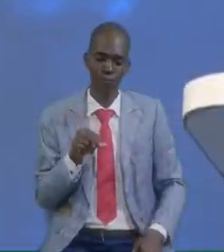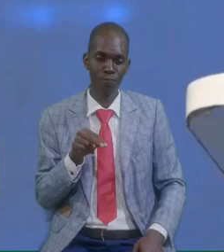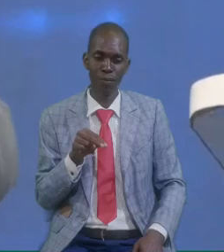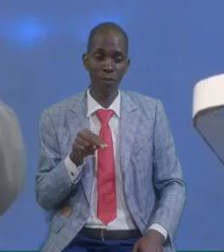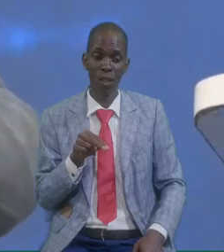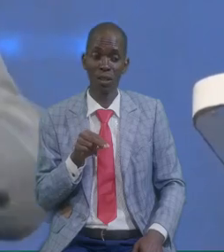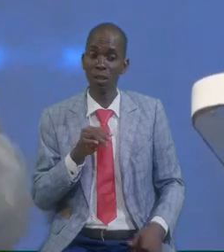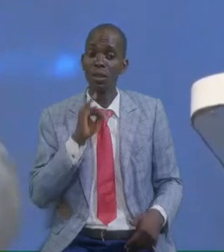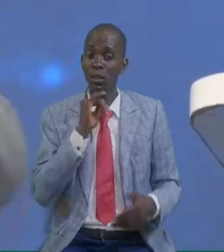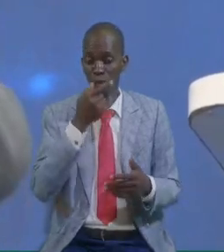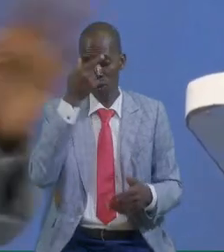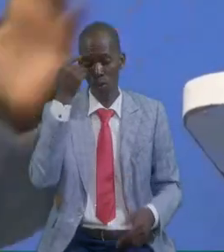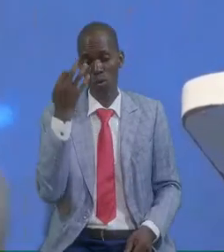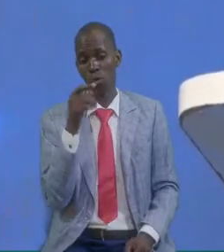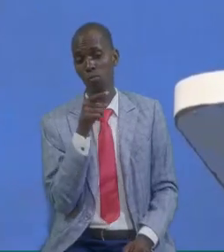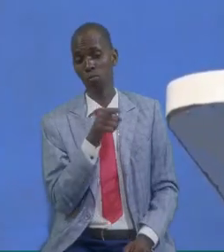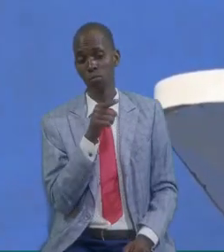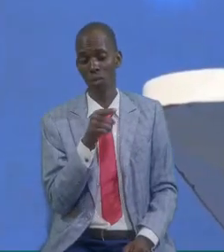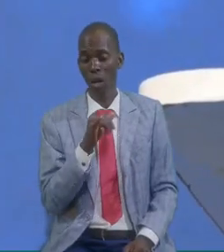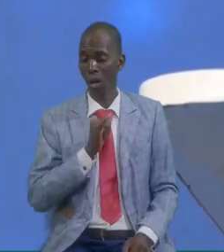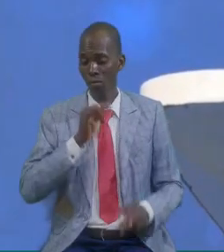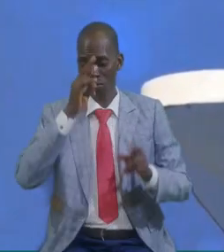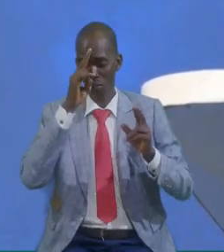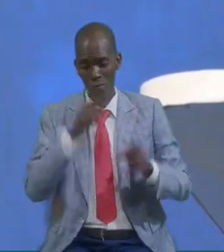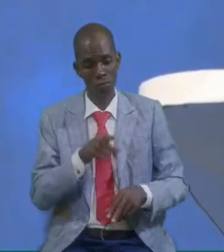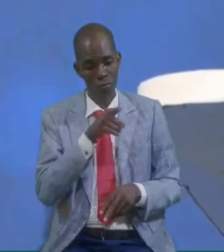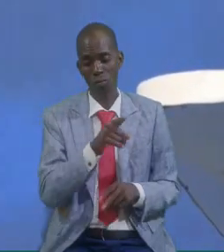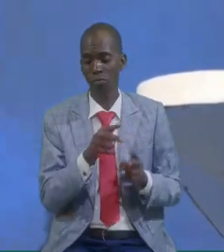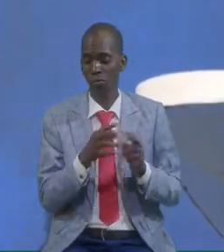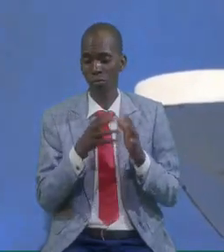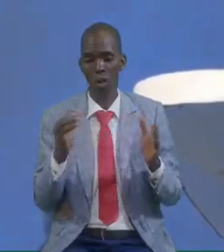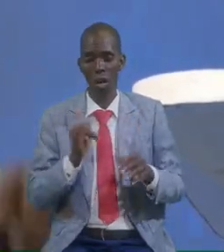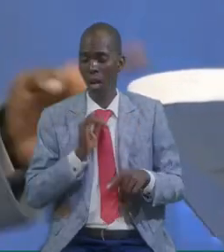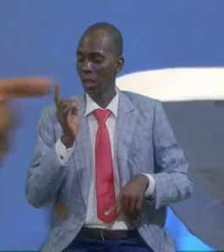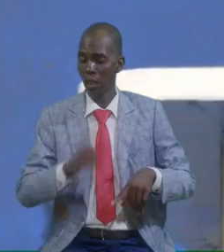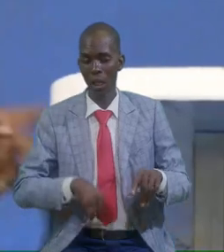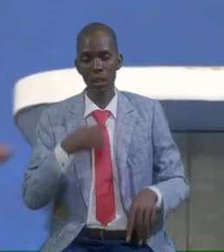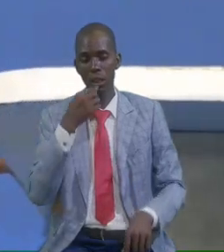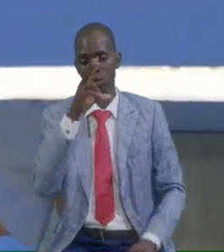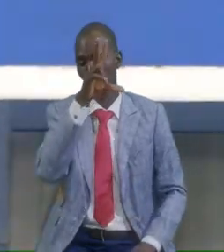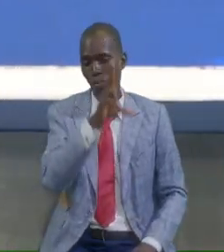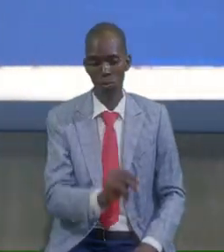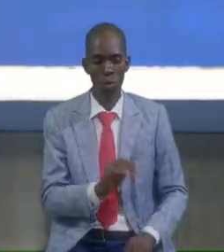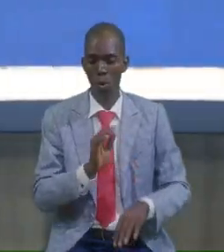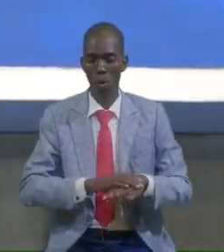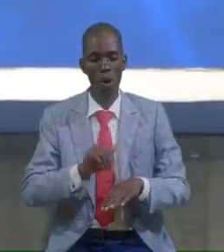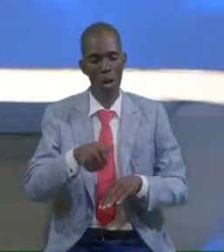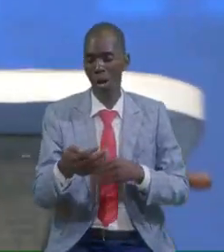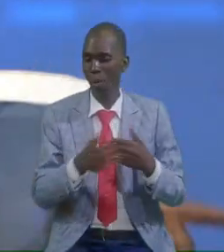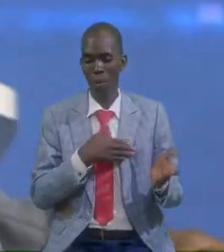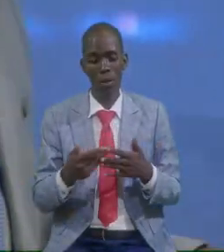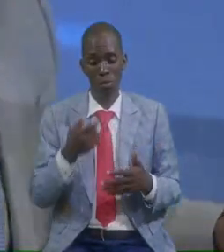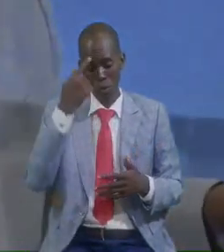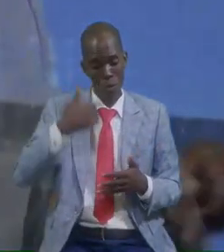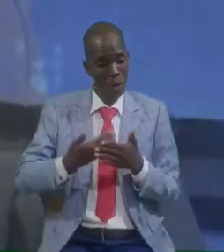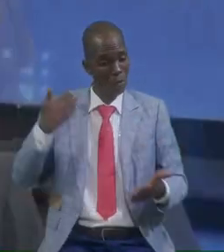man I cannot say no to on any issue in life. I had said no way